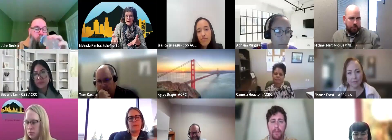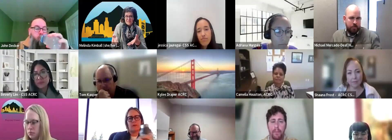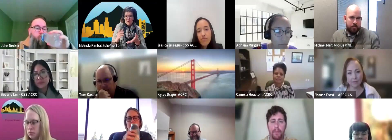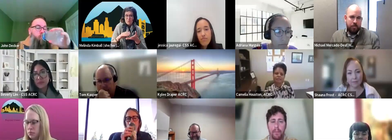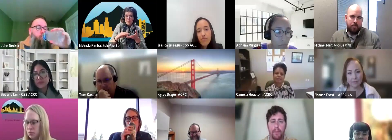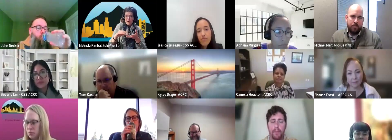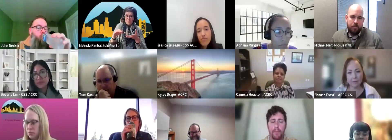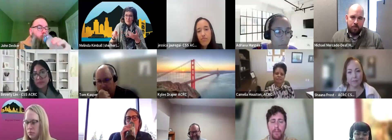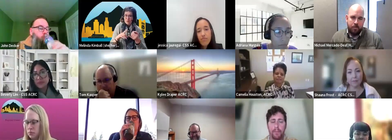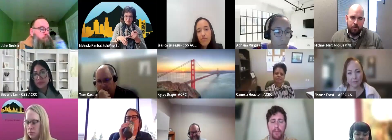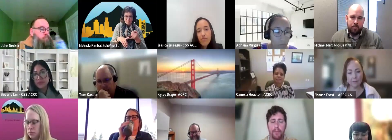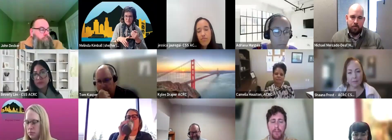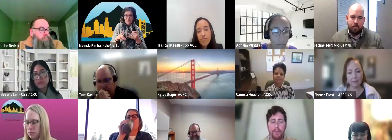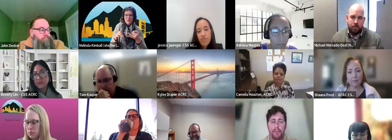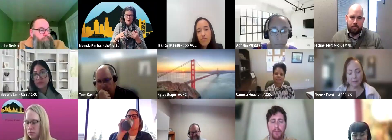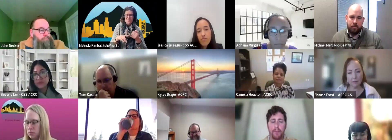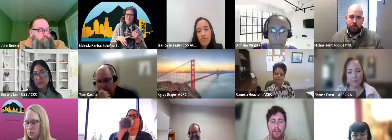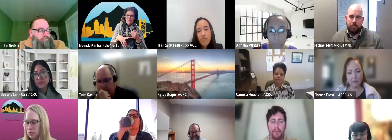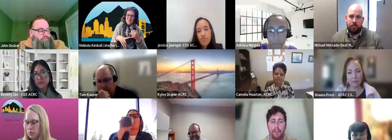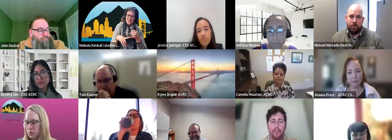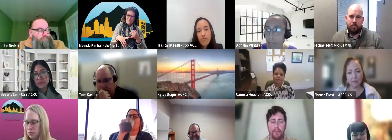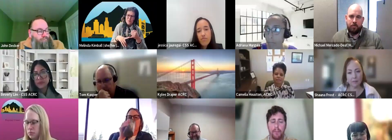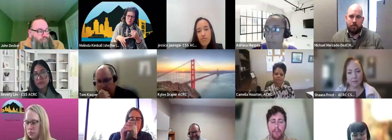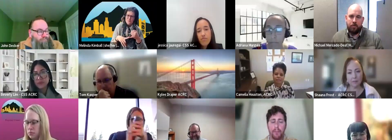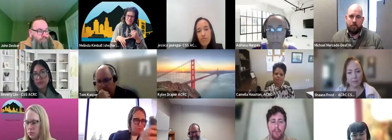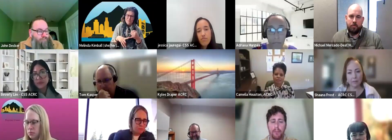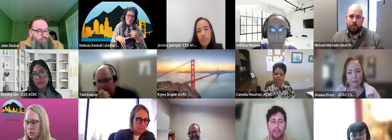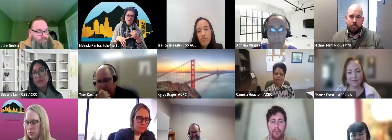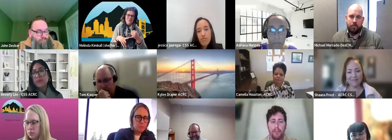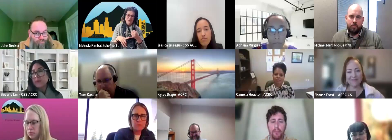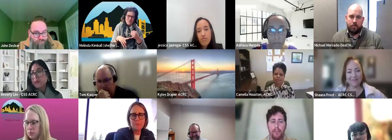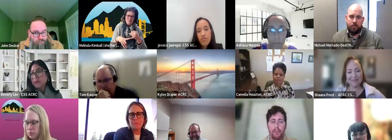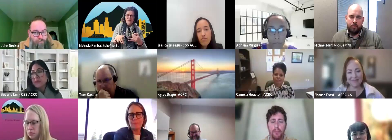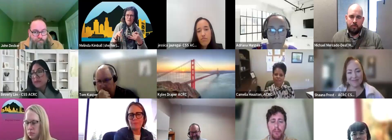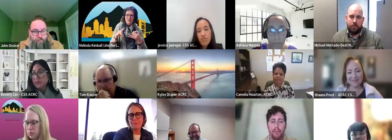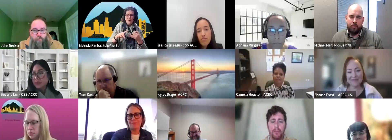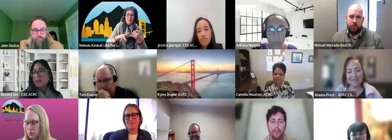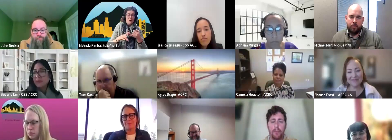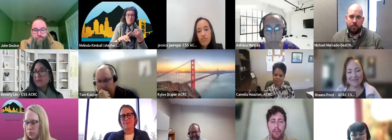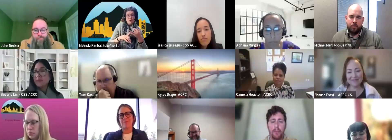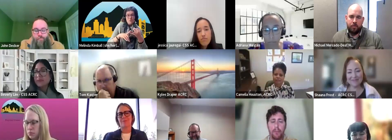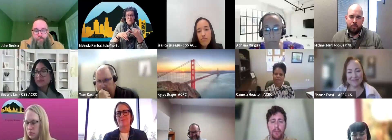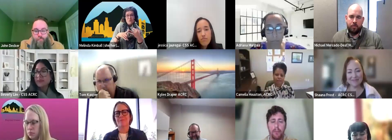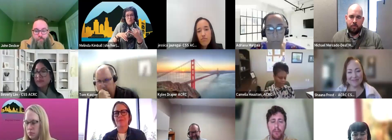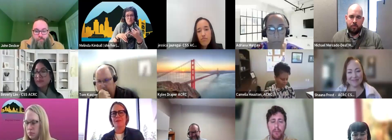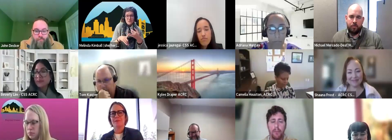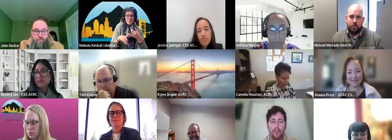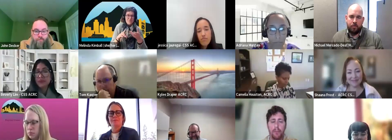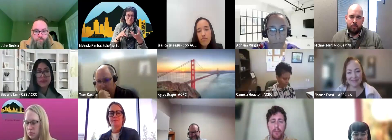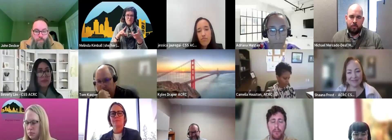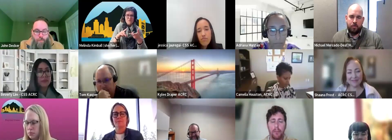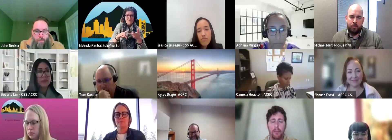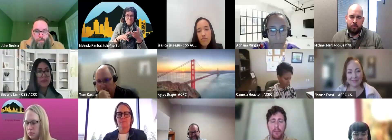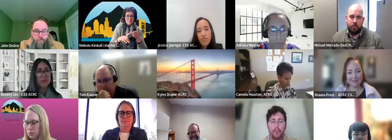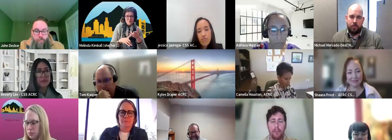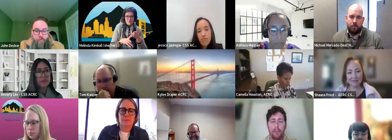and we ask, or we fingerspell the word. I do that almost every day with Michael because I'm learning stuff all the time. We also fingerspell people's names.